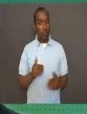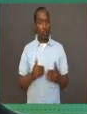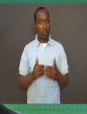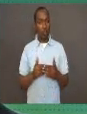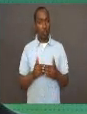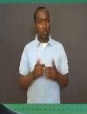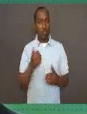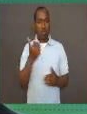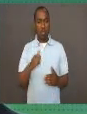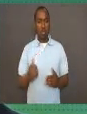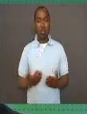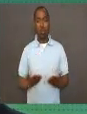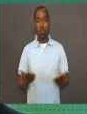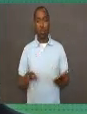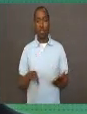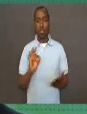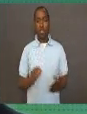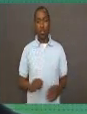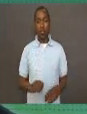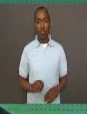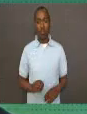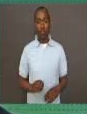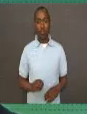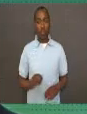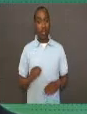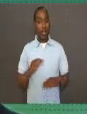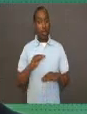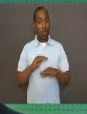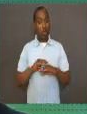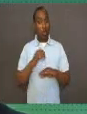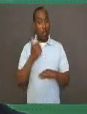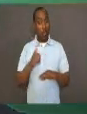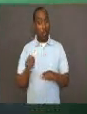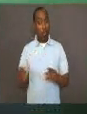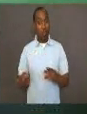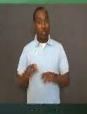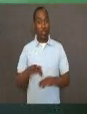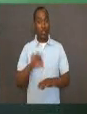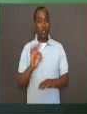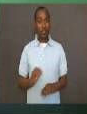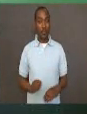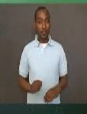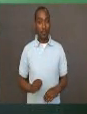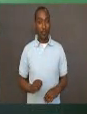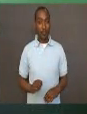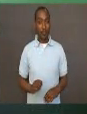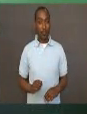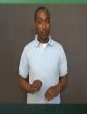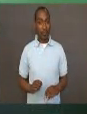nearly everywhere and on everything. There are